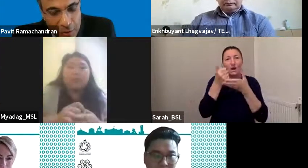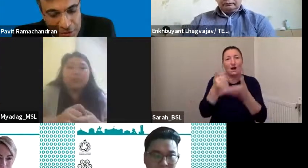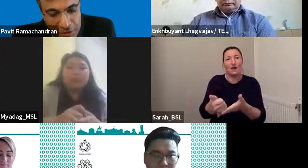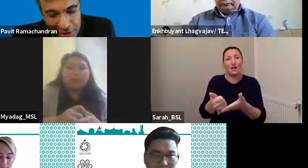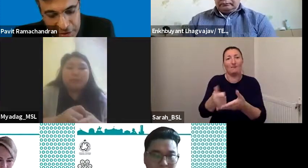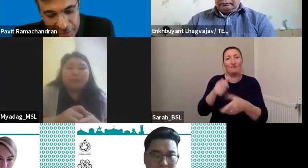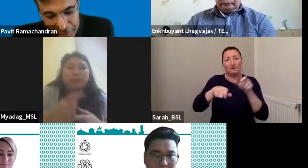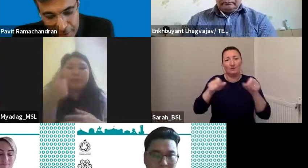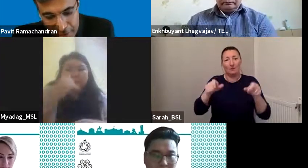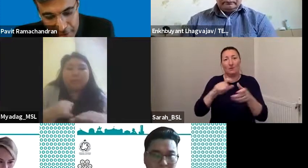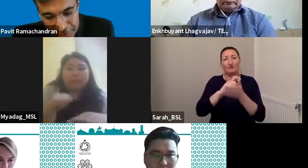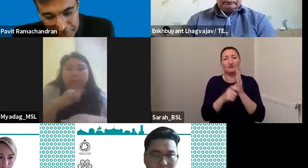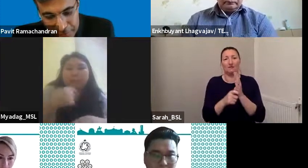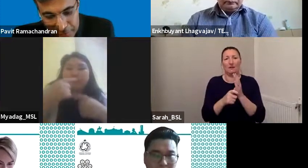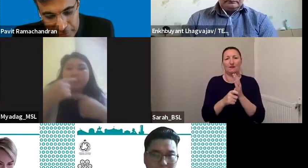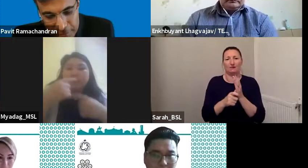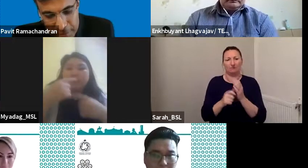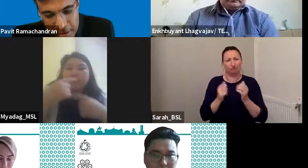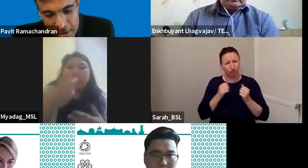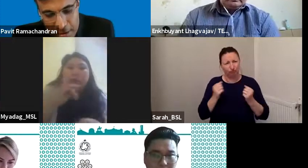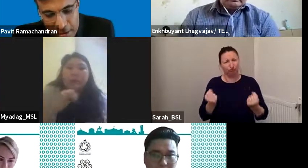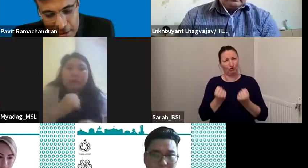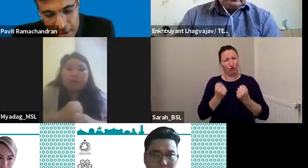ADB and across the region.